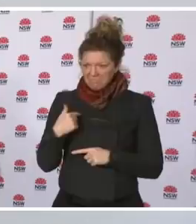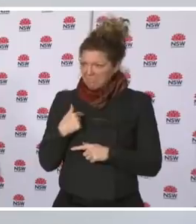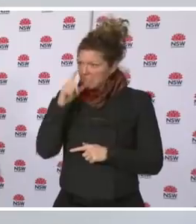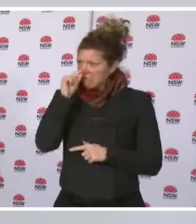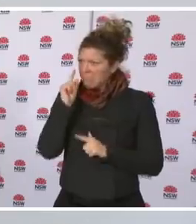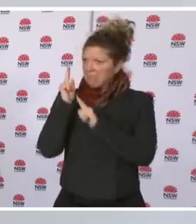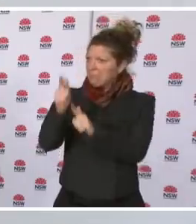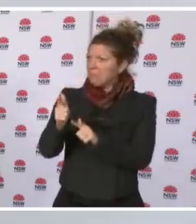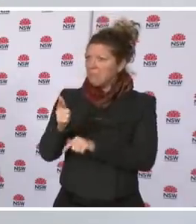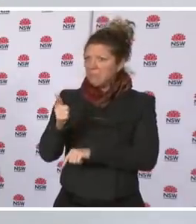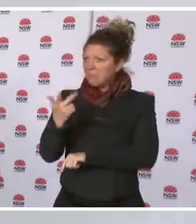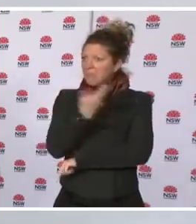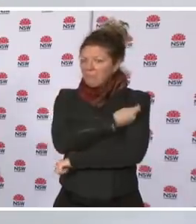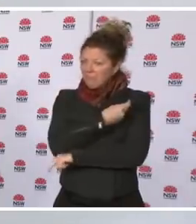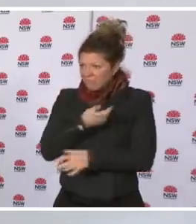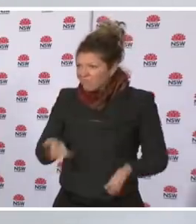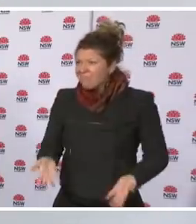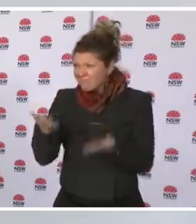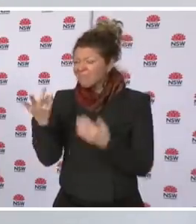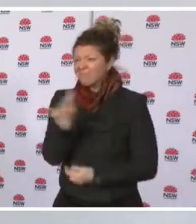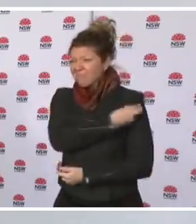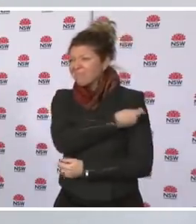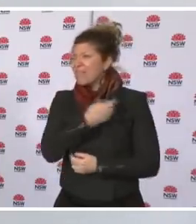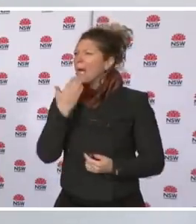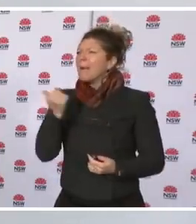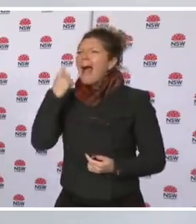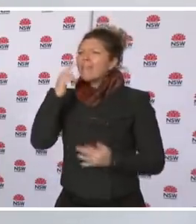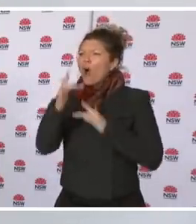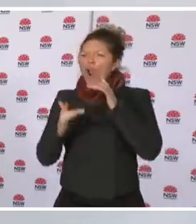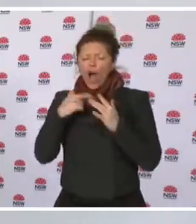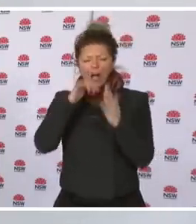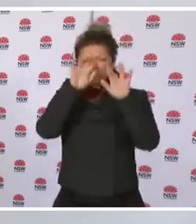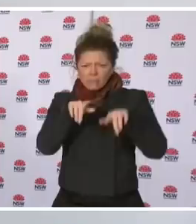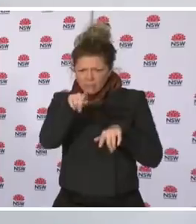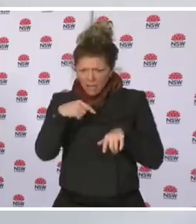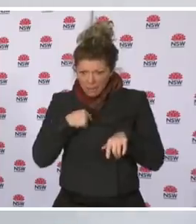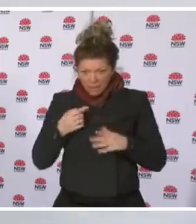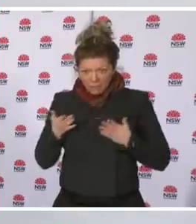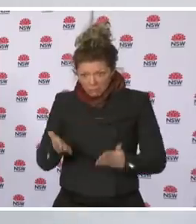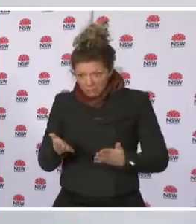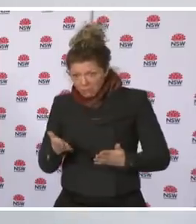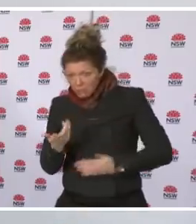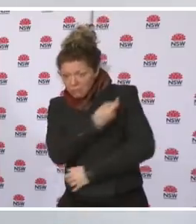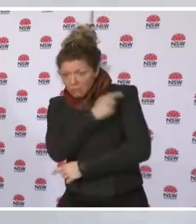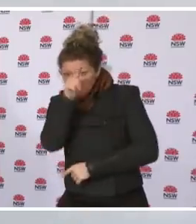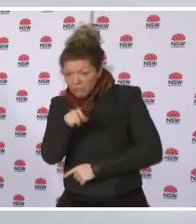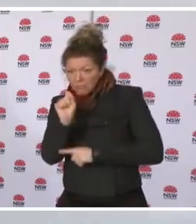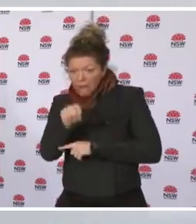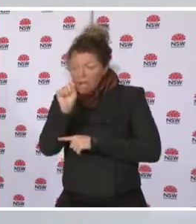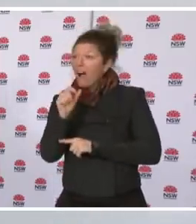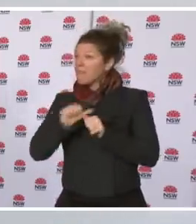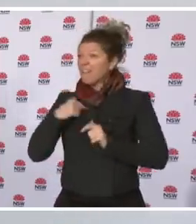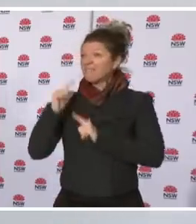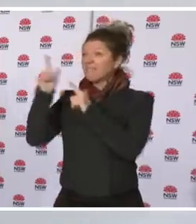eligibility checker and access the vaccine. I would urge anyone in particularly over 60 to go and get